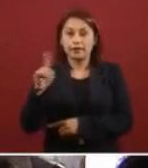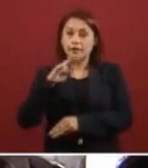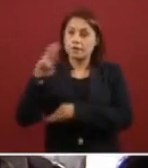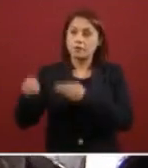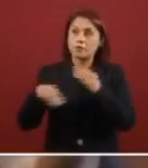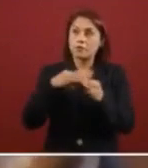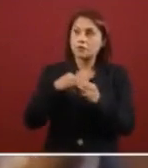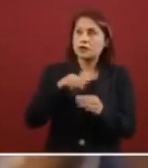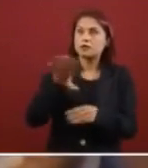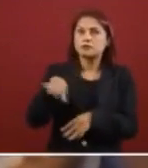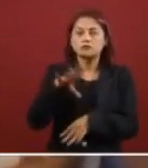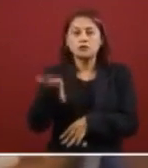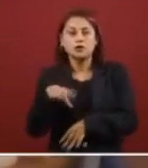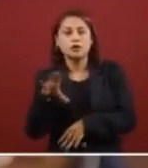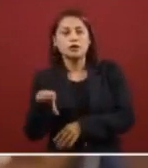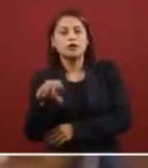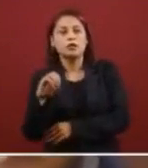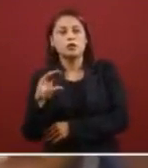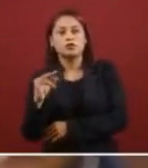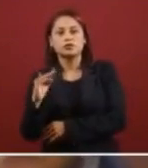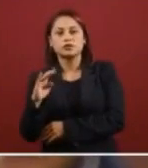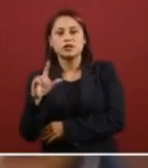FBI is looking for